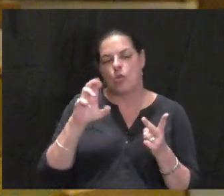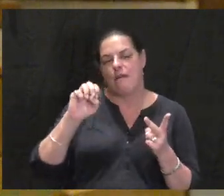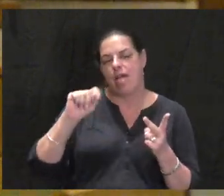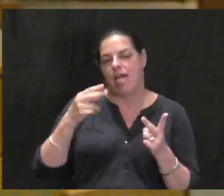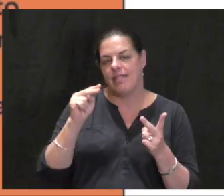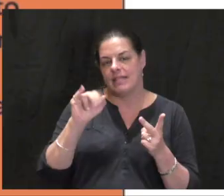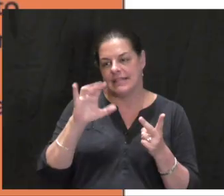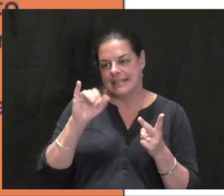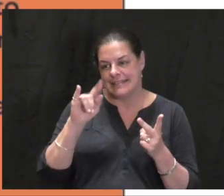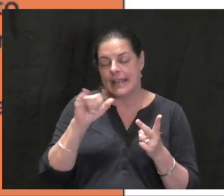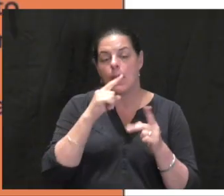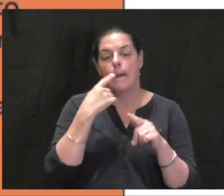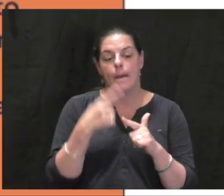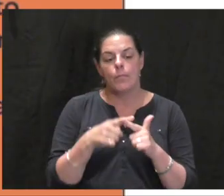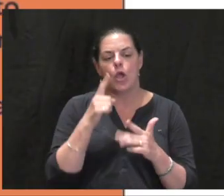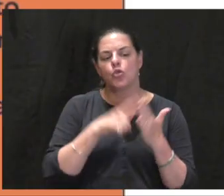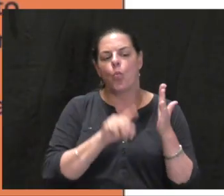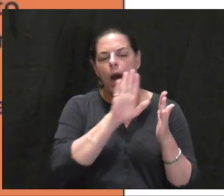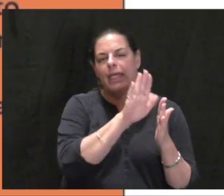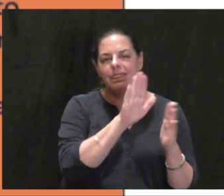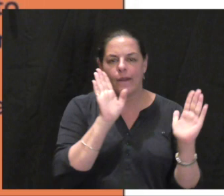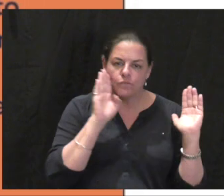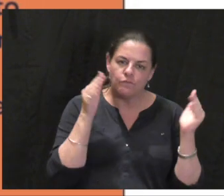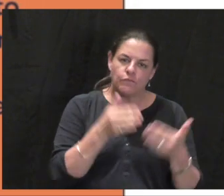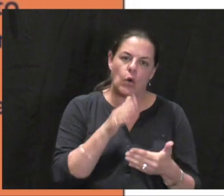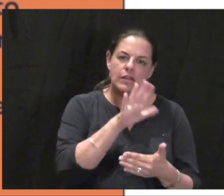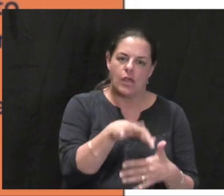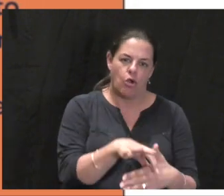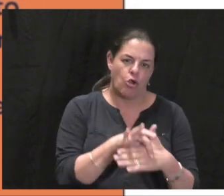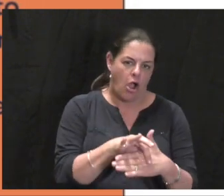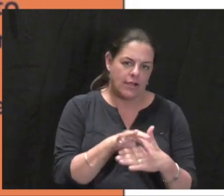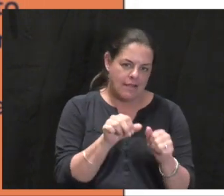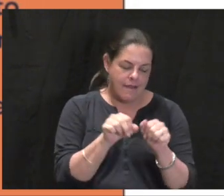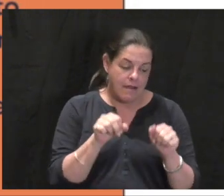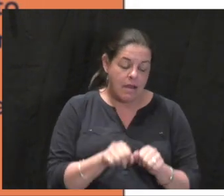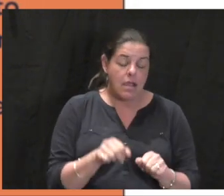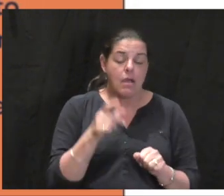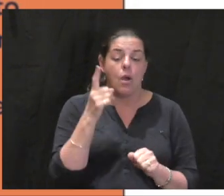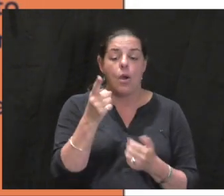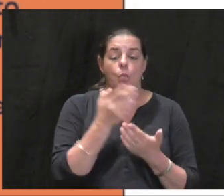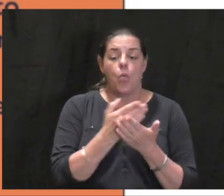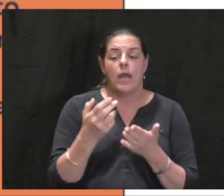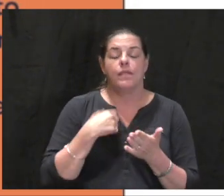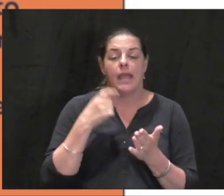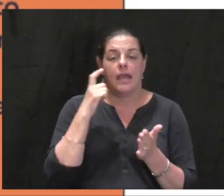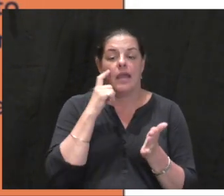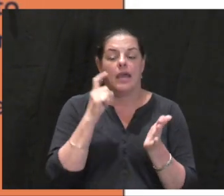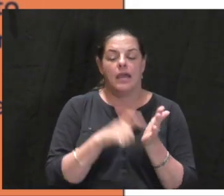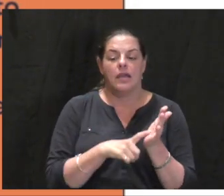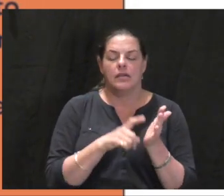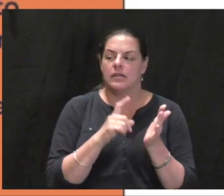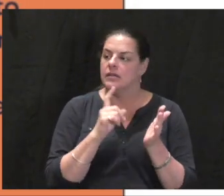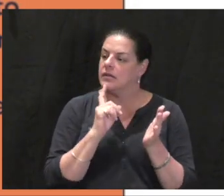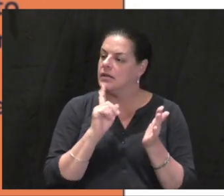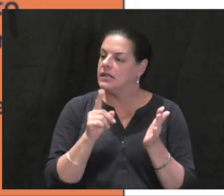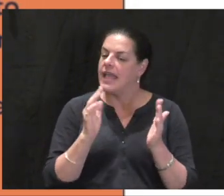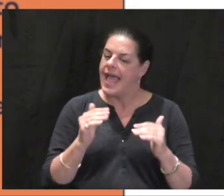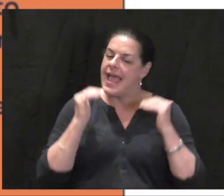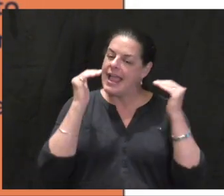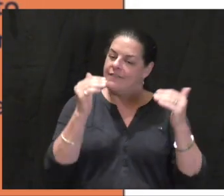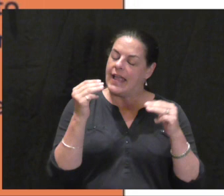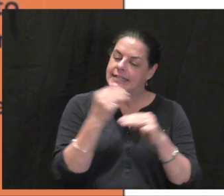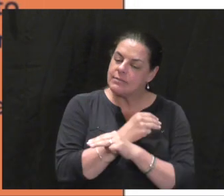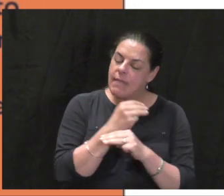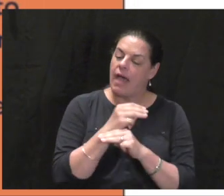your sciences, special ed, ELL, world languages, it's hard to find teachers in those areas. And one of the things that I noted was that we kept